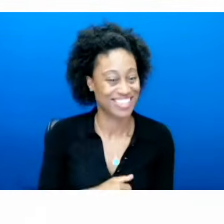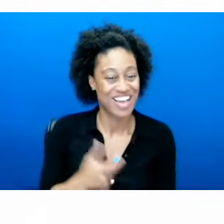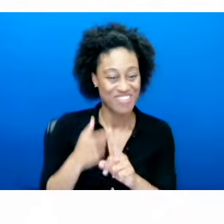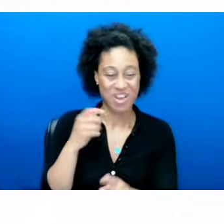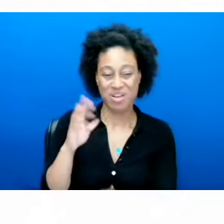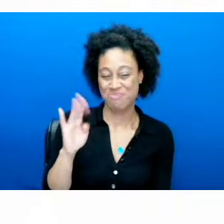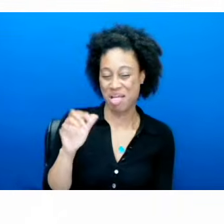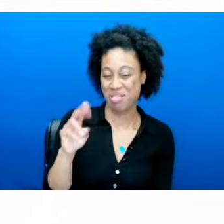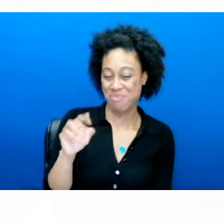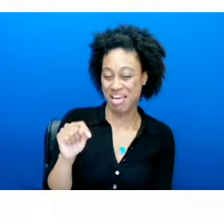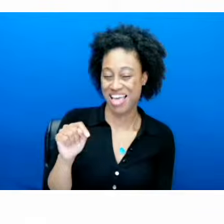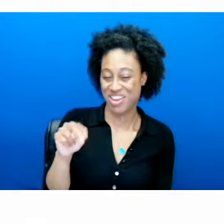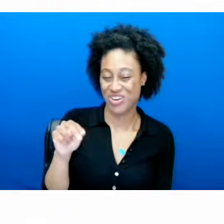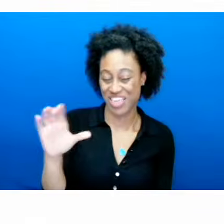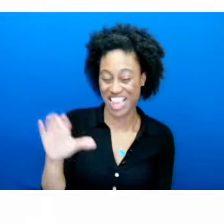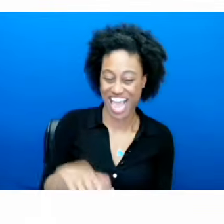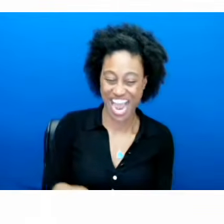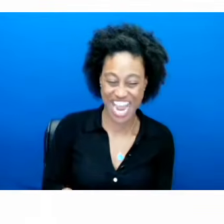North Carolina.